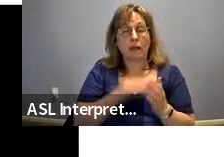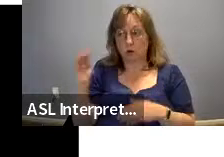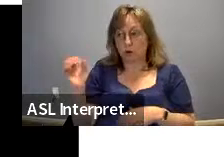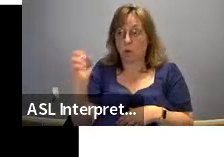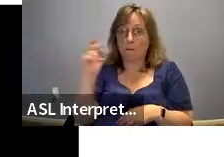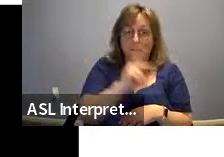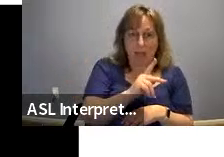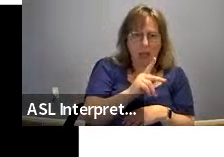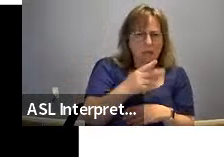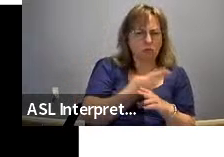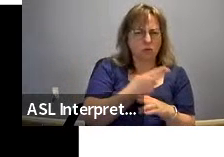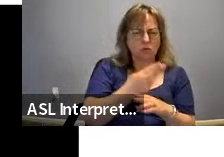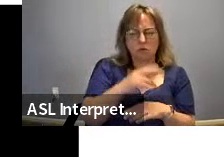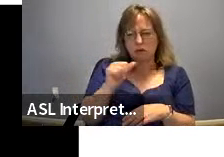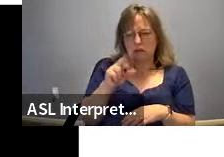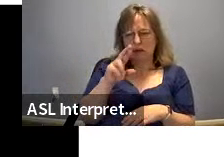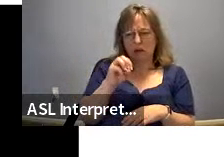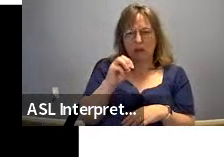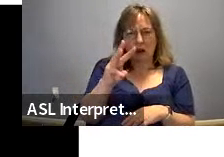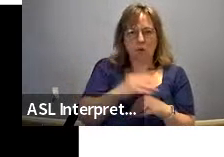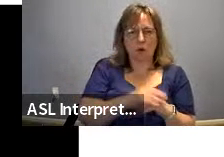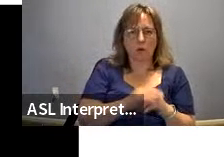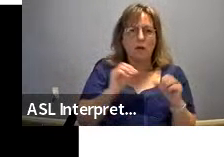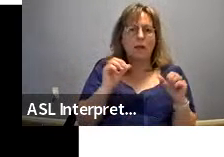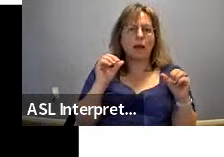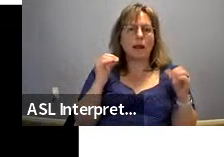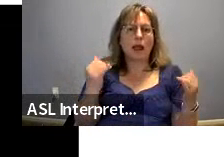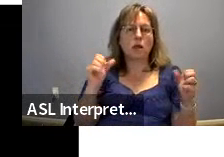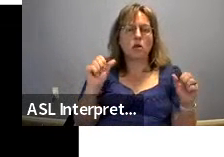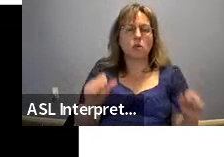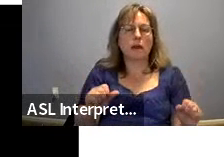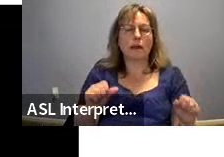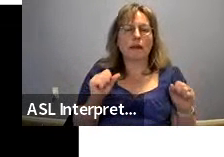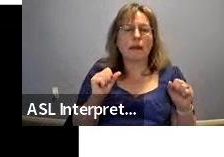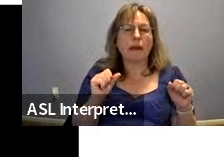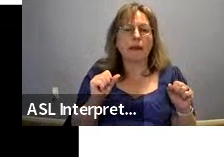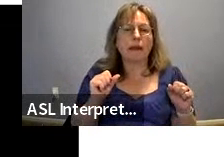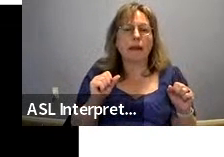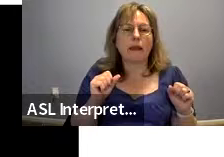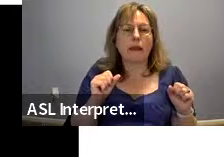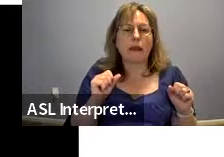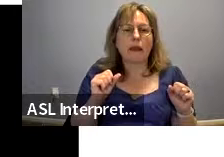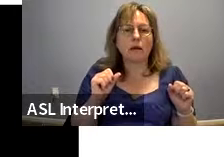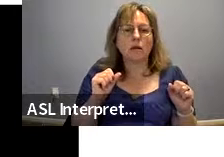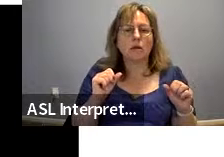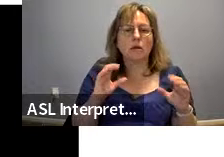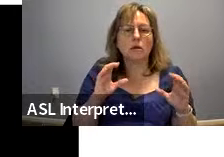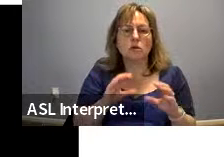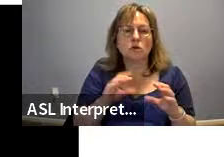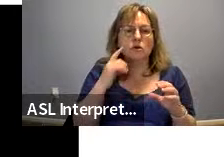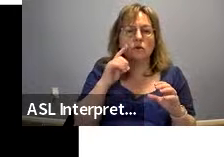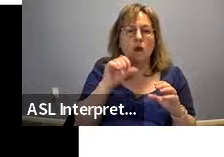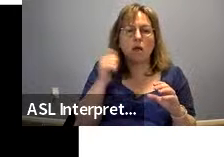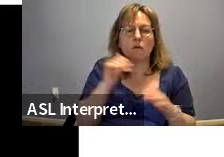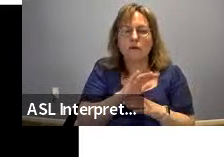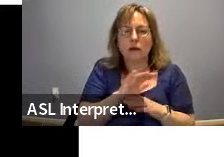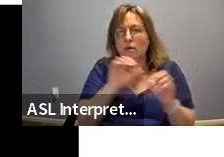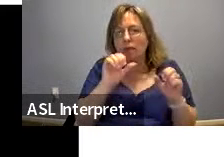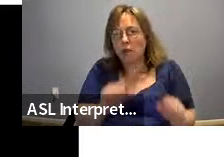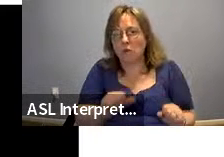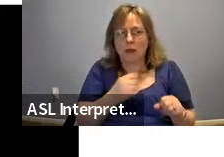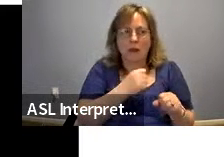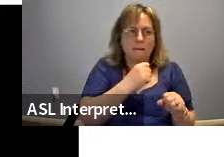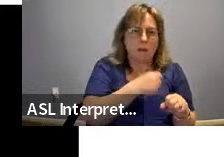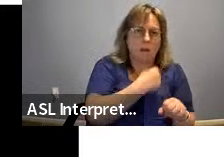and then we can tap Search and Video to have some more broad categories that we can either block or unblock. And once again, there are